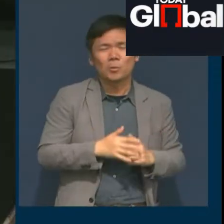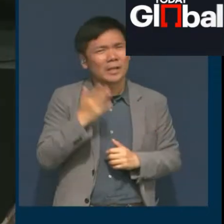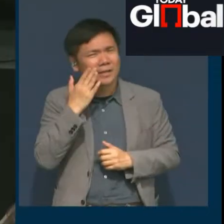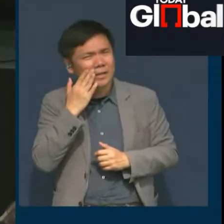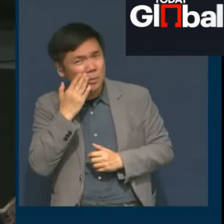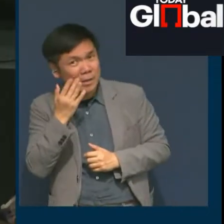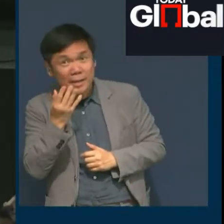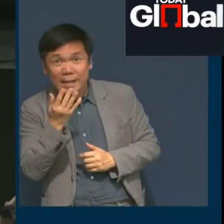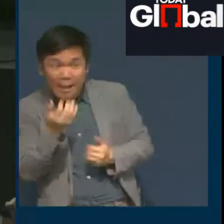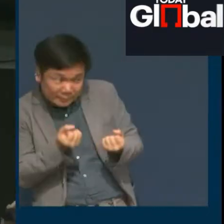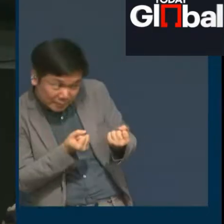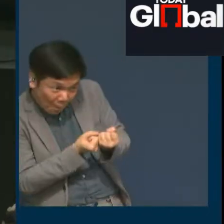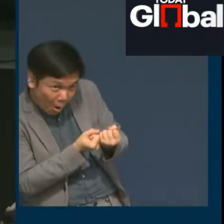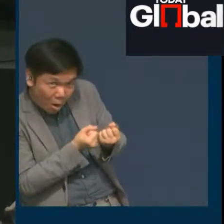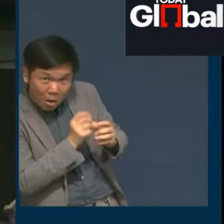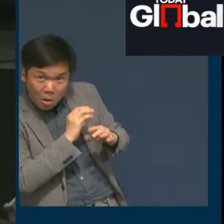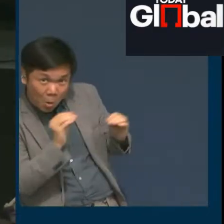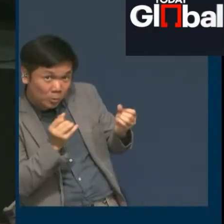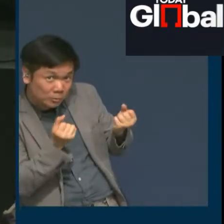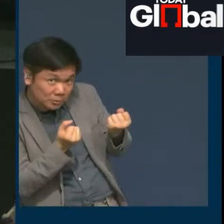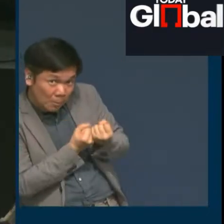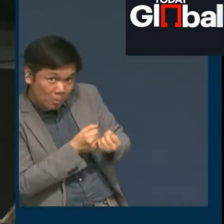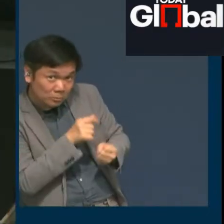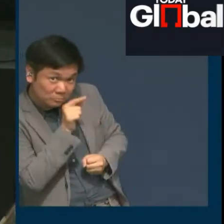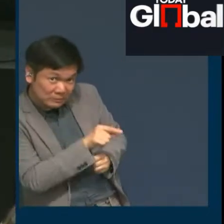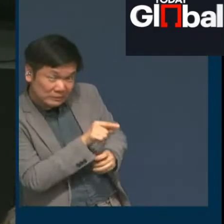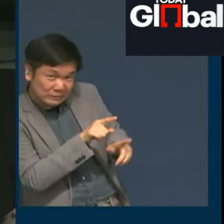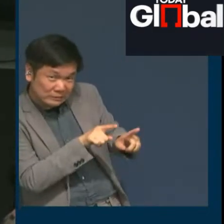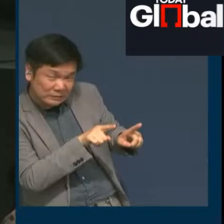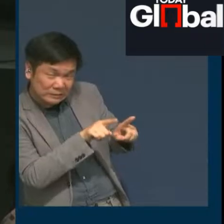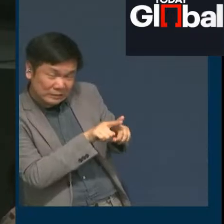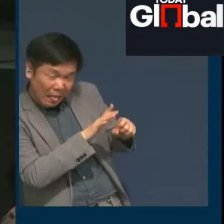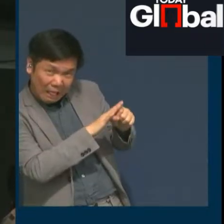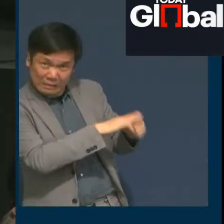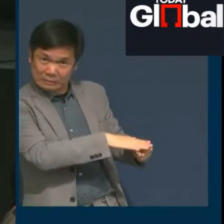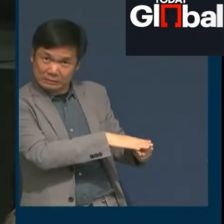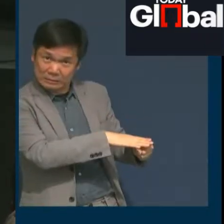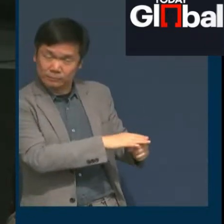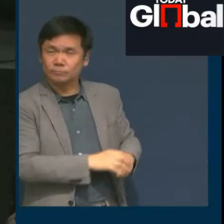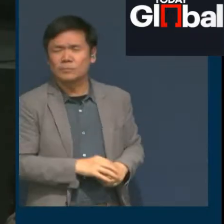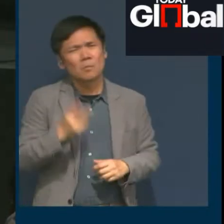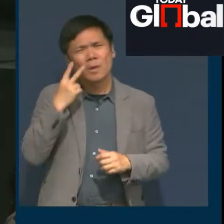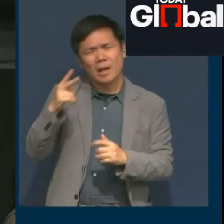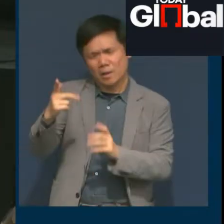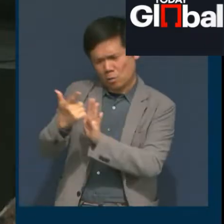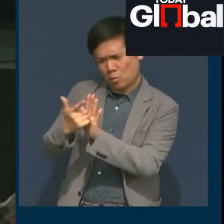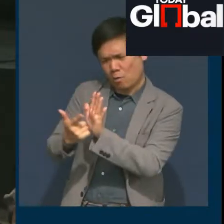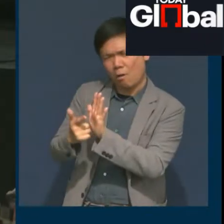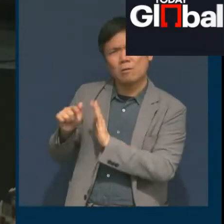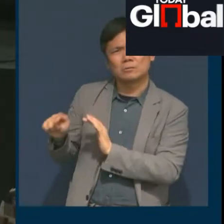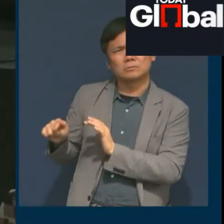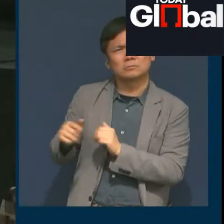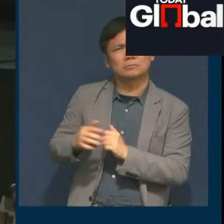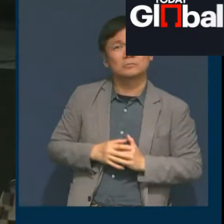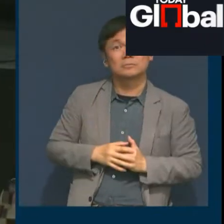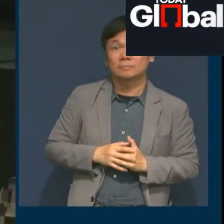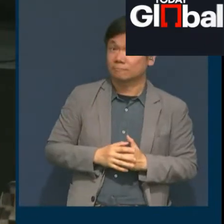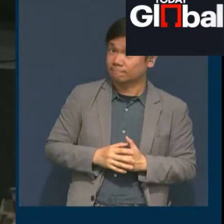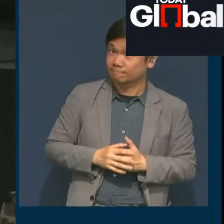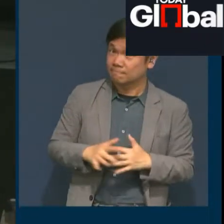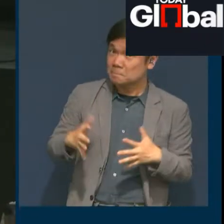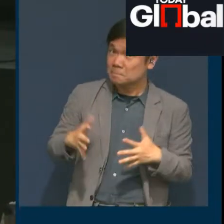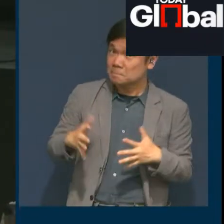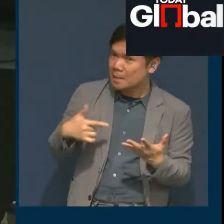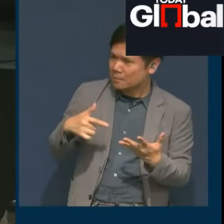there's a recent law, 2022-25, but that law does not talk about persons